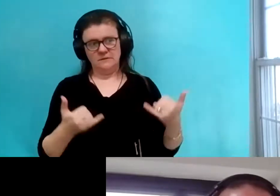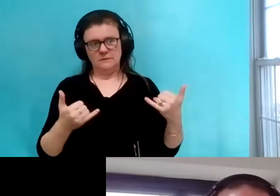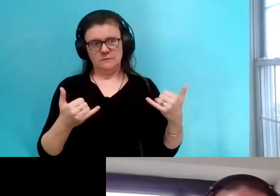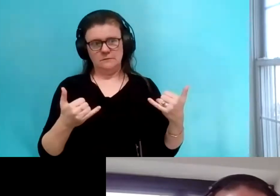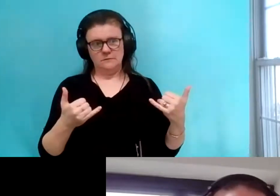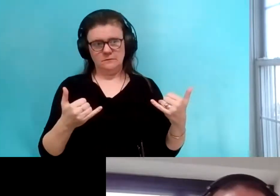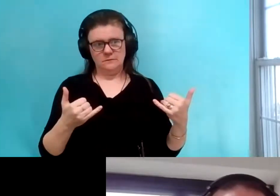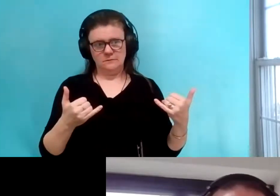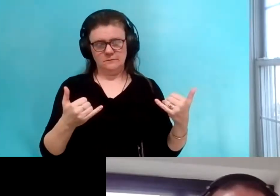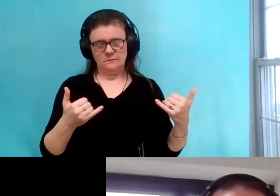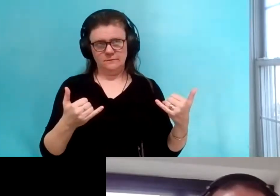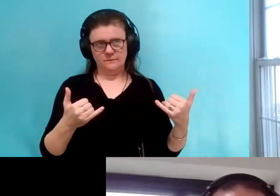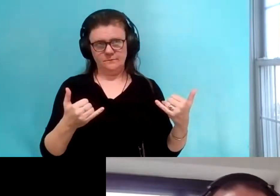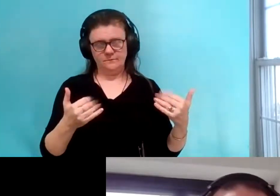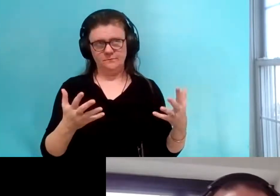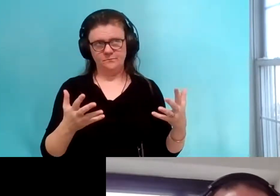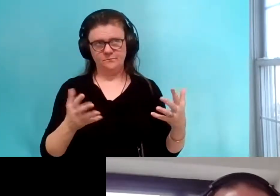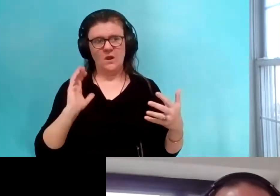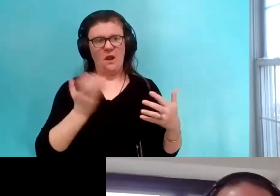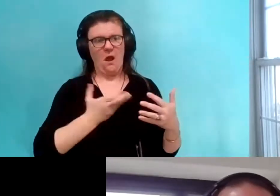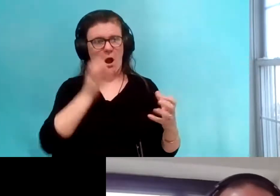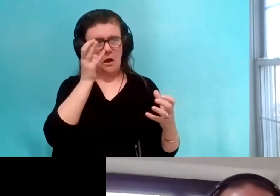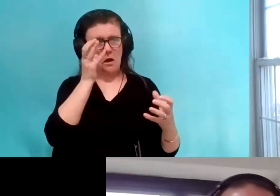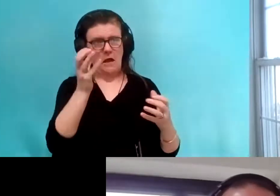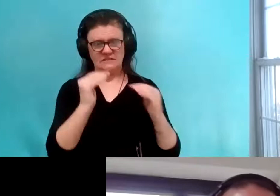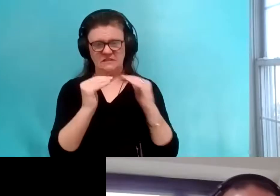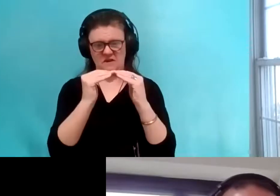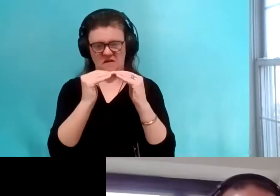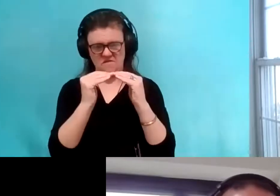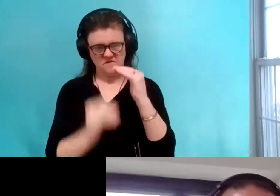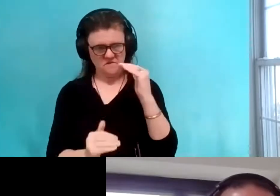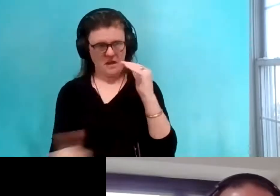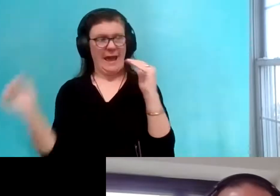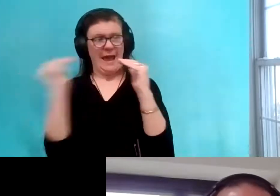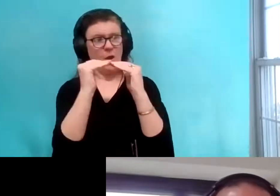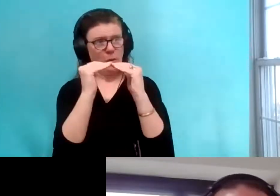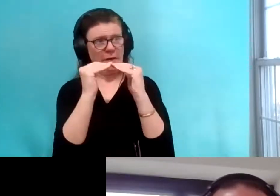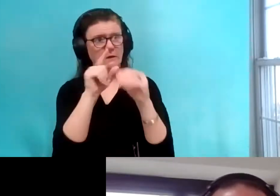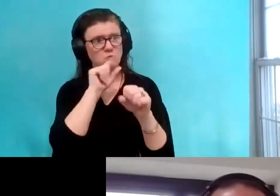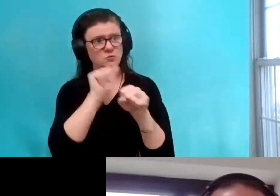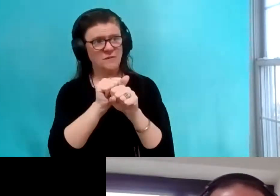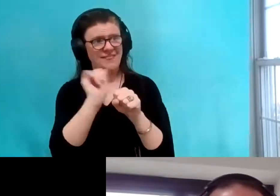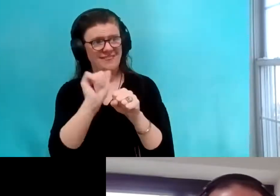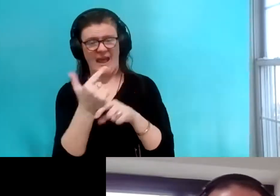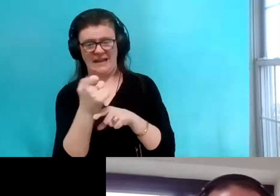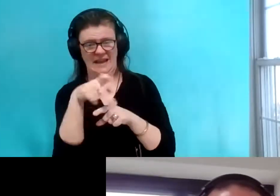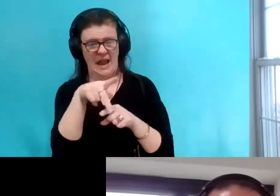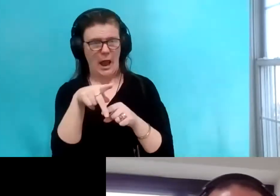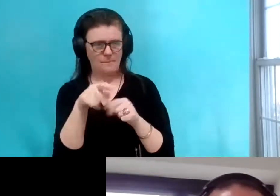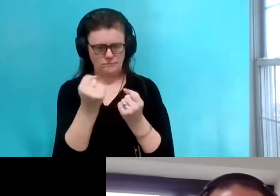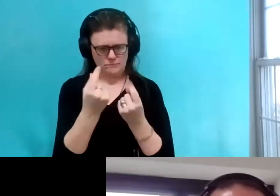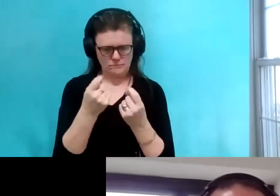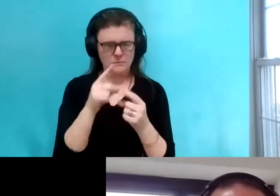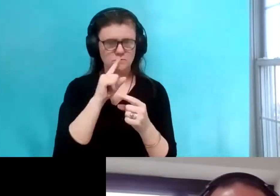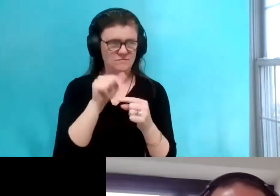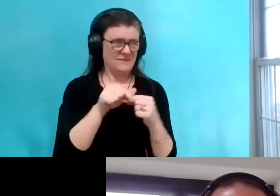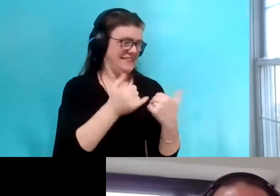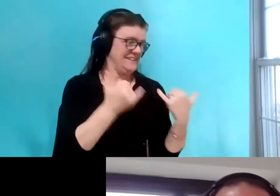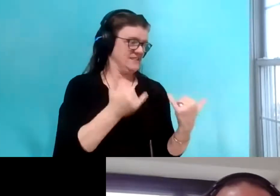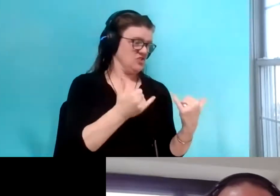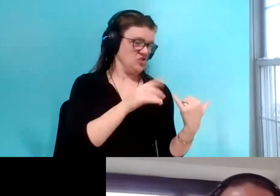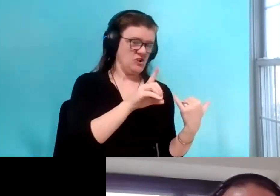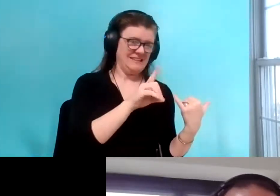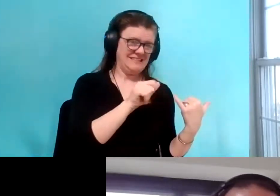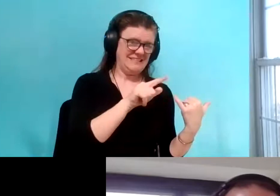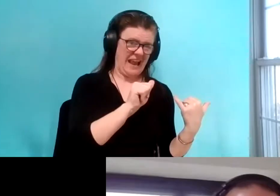our understanding around equity do you think can be filled by adjusting or using these existing data